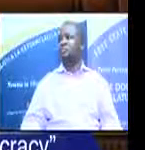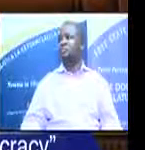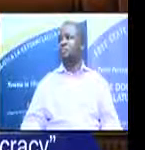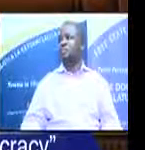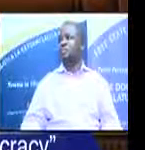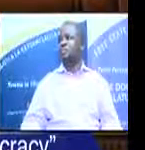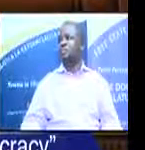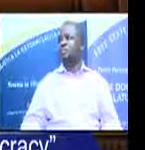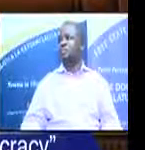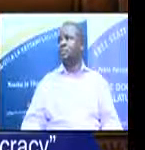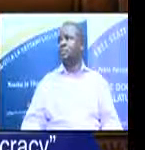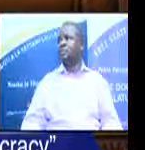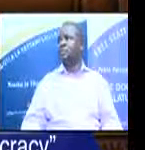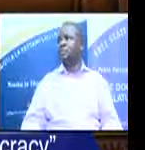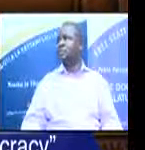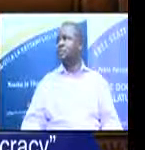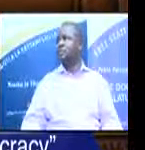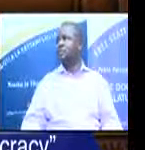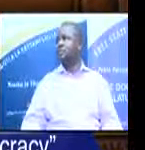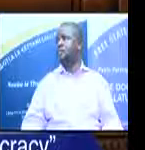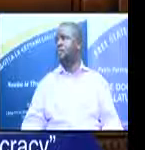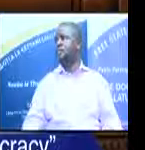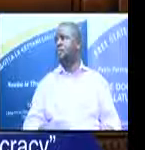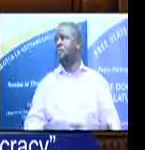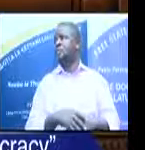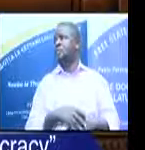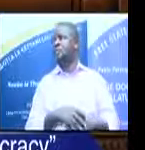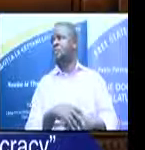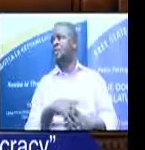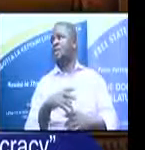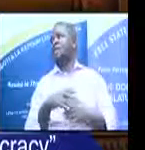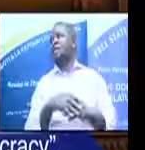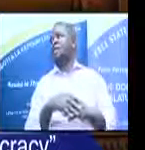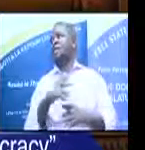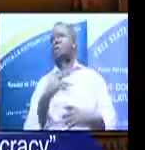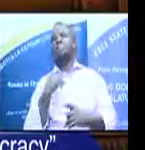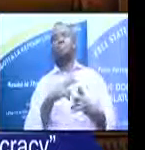that is overruled, that order. Proceed with your debate.